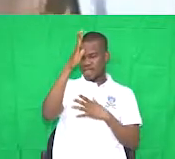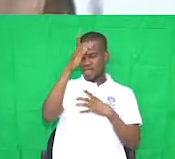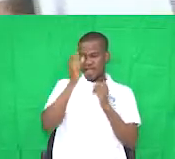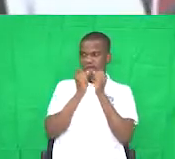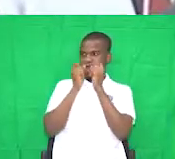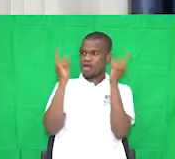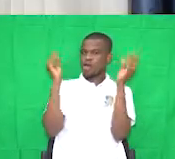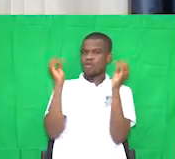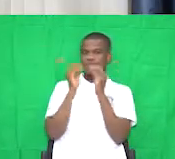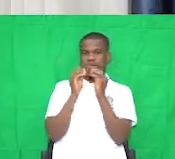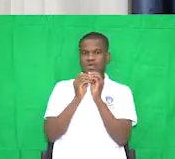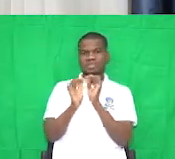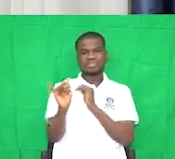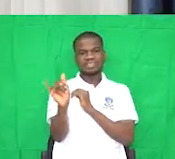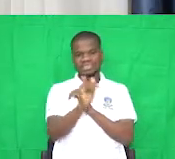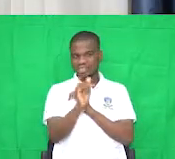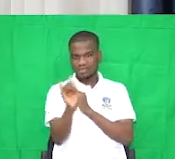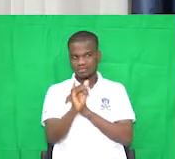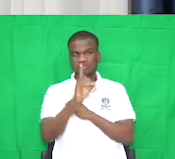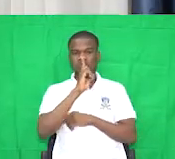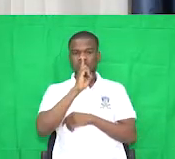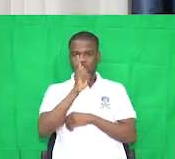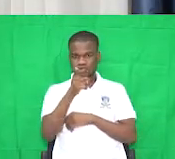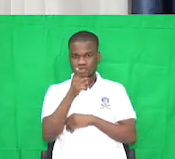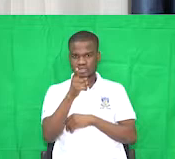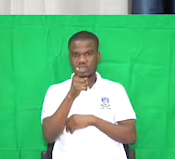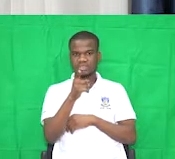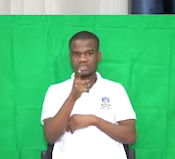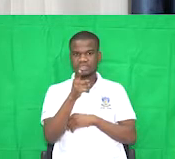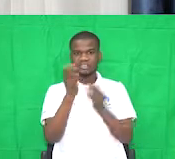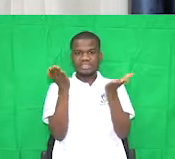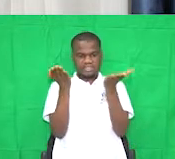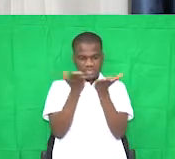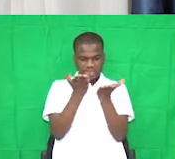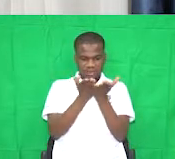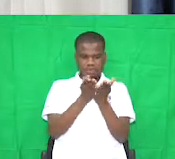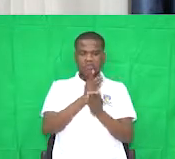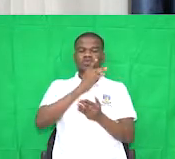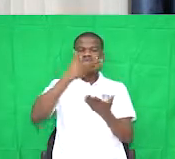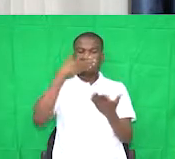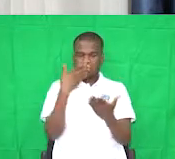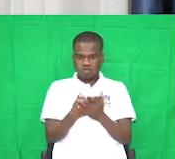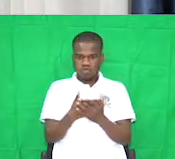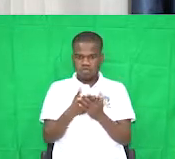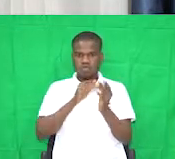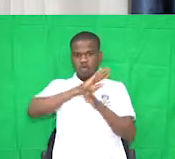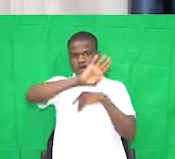Paul said, it is not about knowledge. Yes, Adia, and call your doctor. But